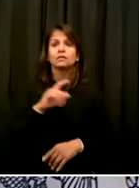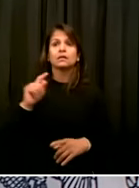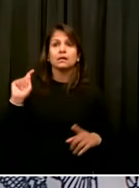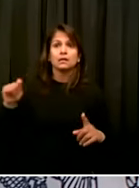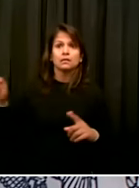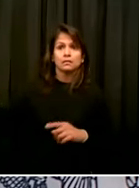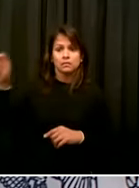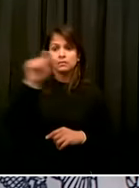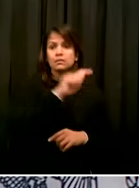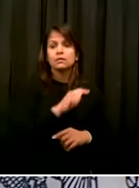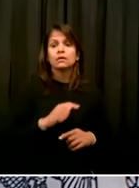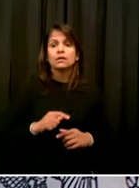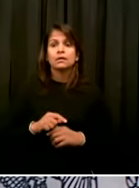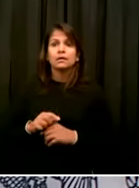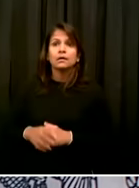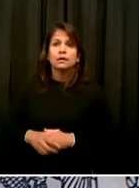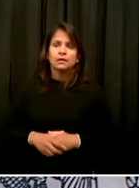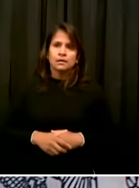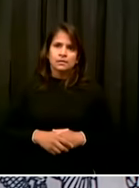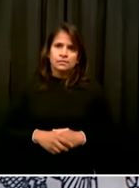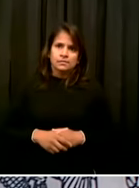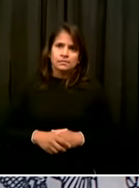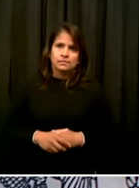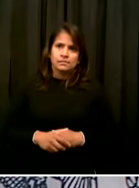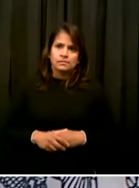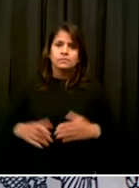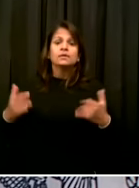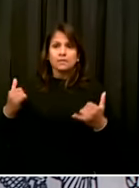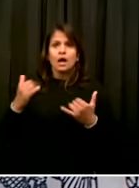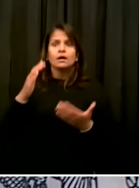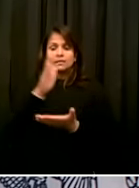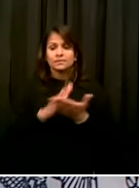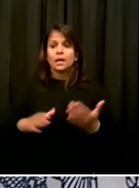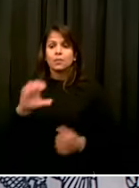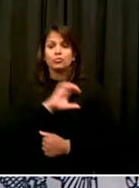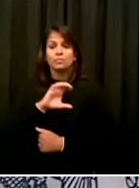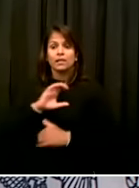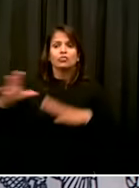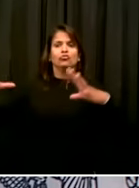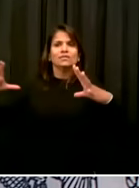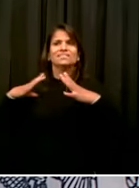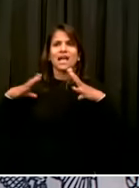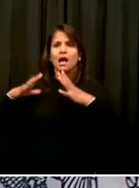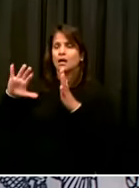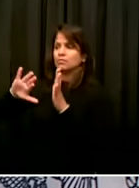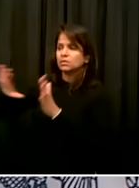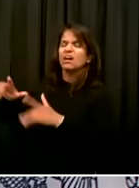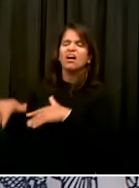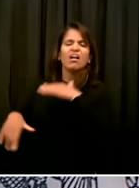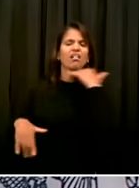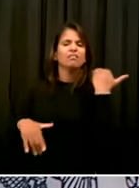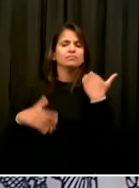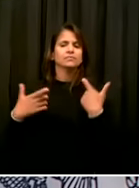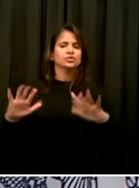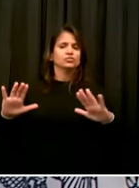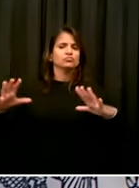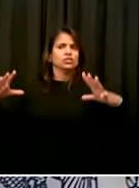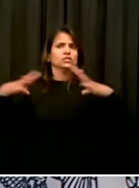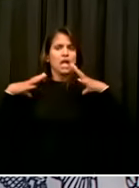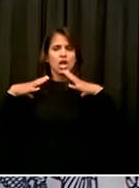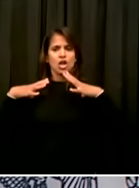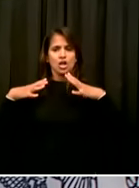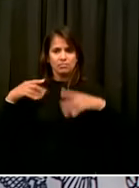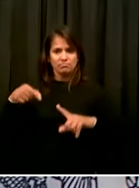taken retirement. And by my rough estimate, that amounts to maybe $500 million